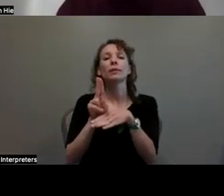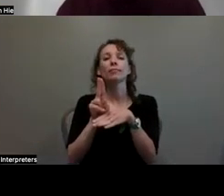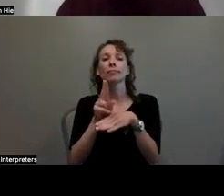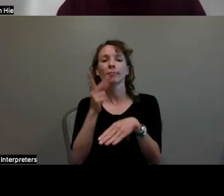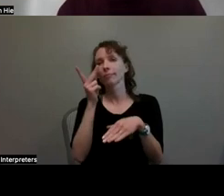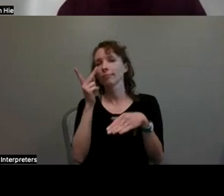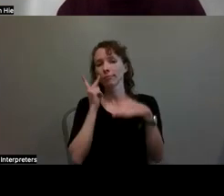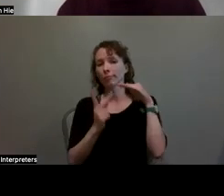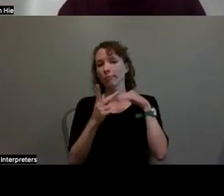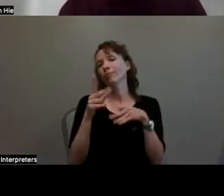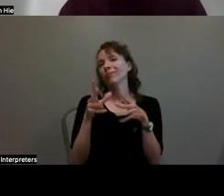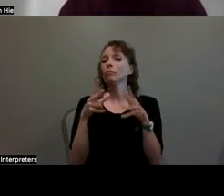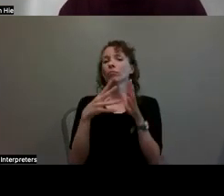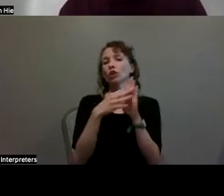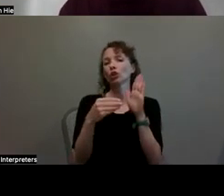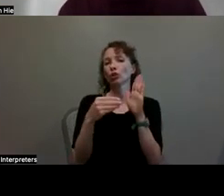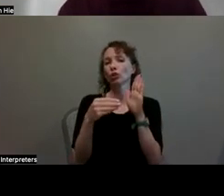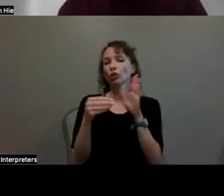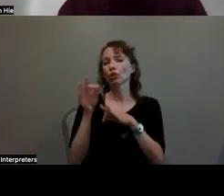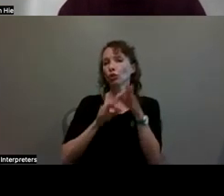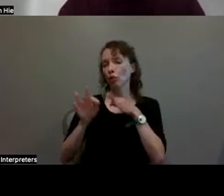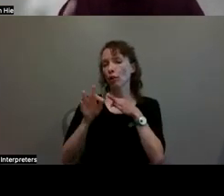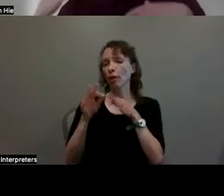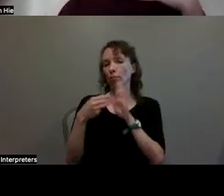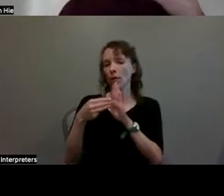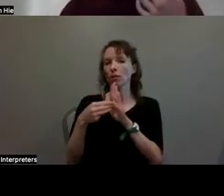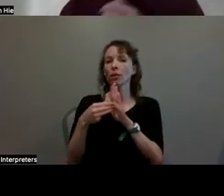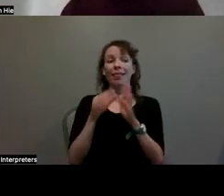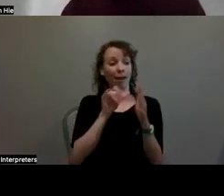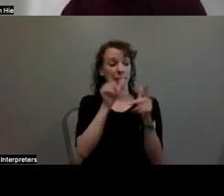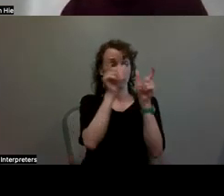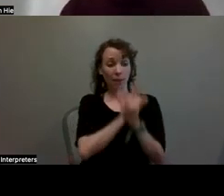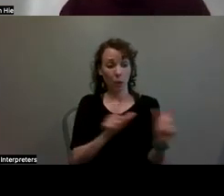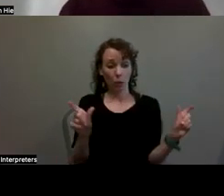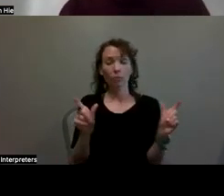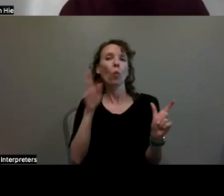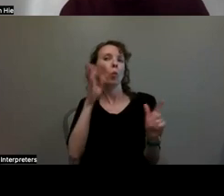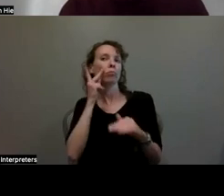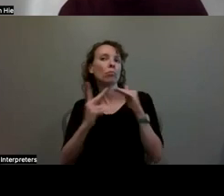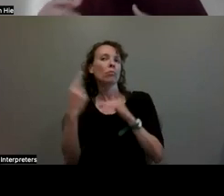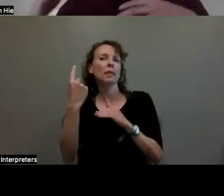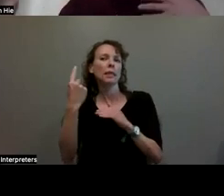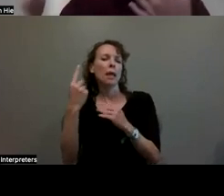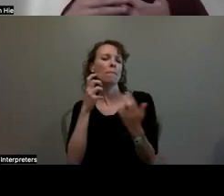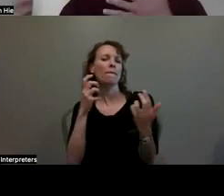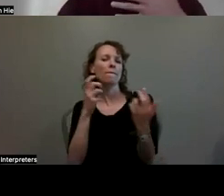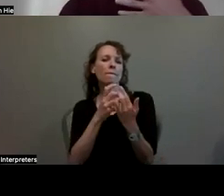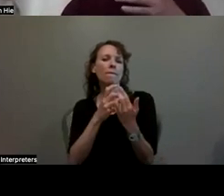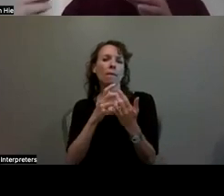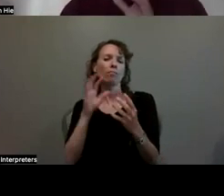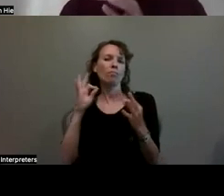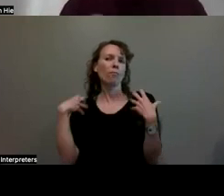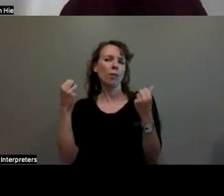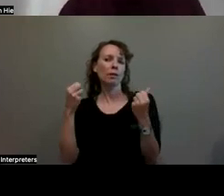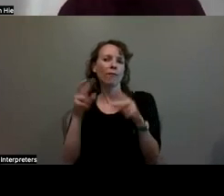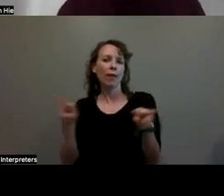model that takes in a sequence and predicts some fitness value. And because it's much easier